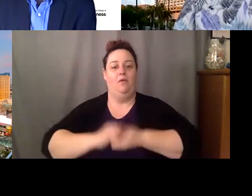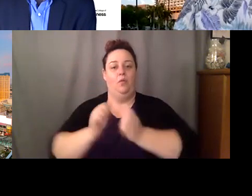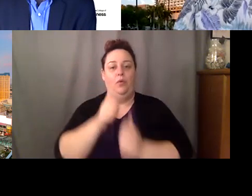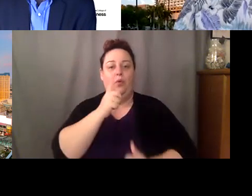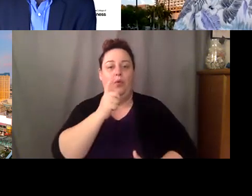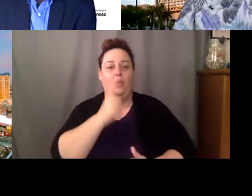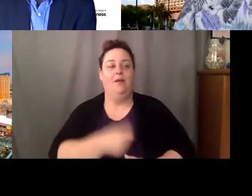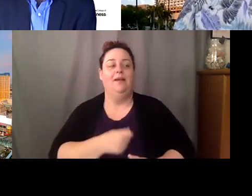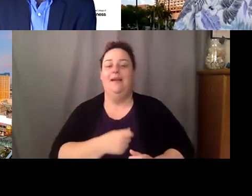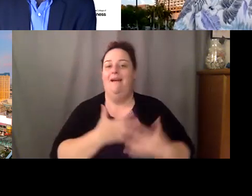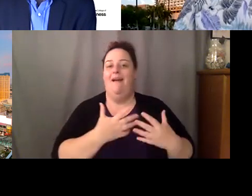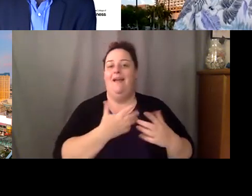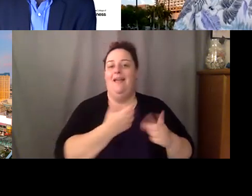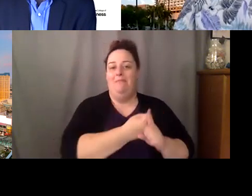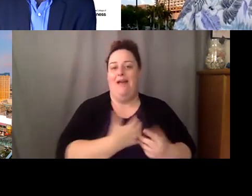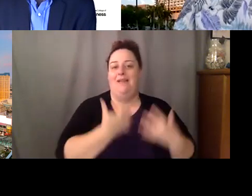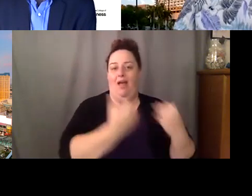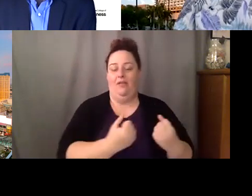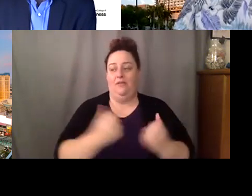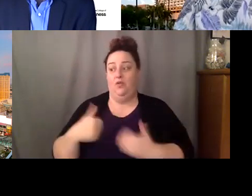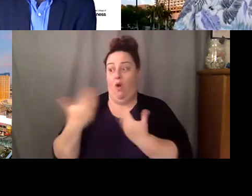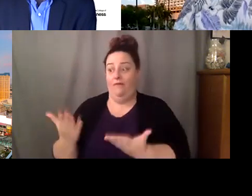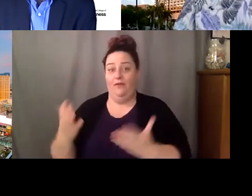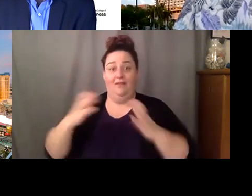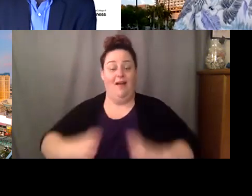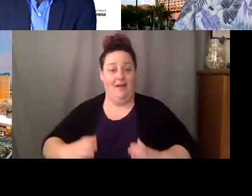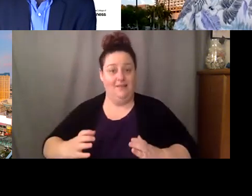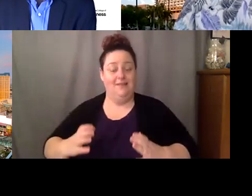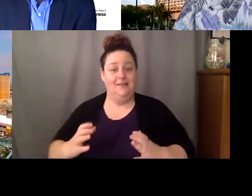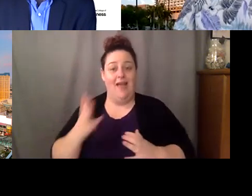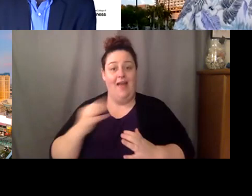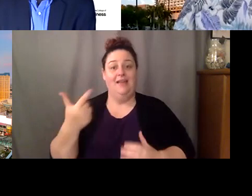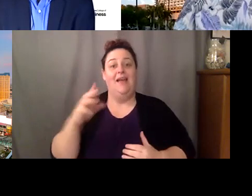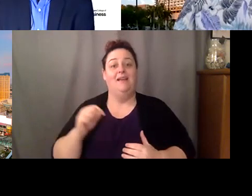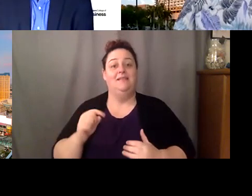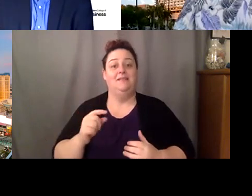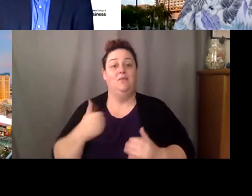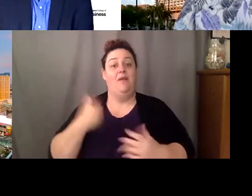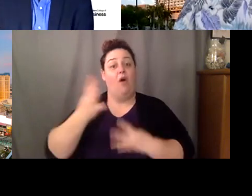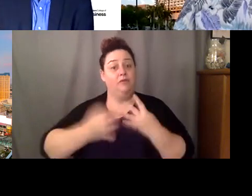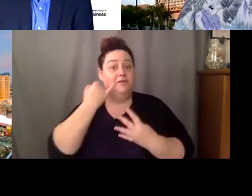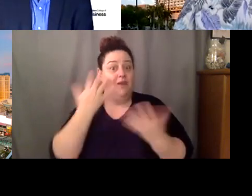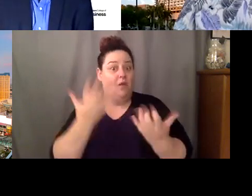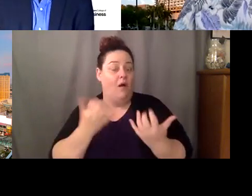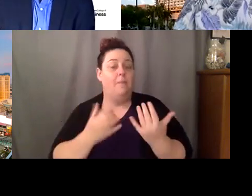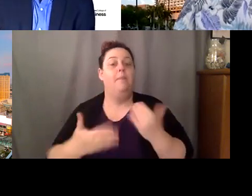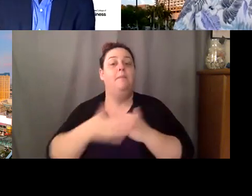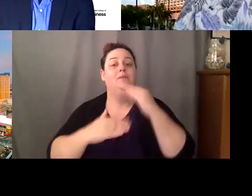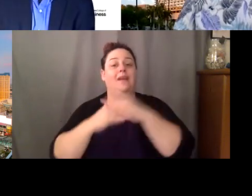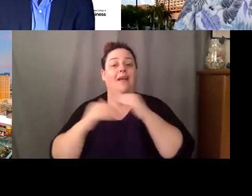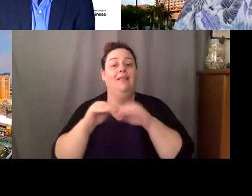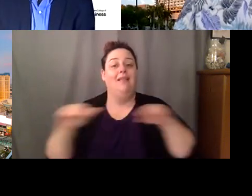to offer clients and guests a multi-layered health screening option and a rapid